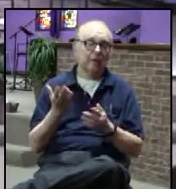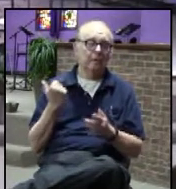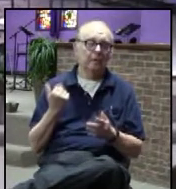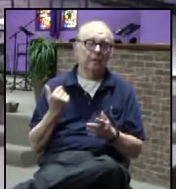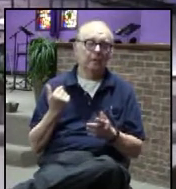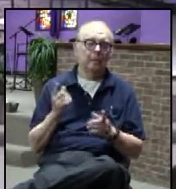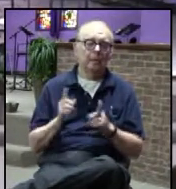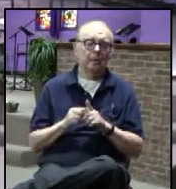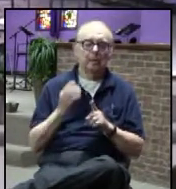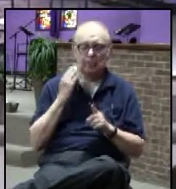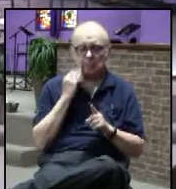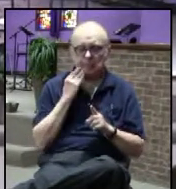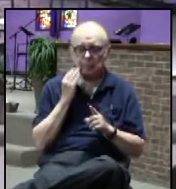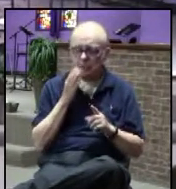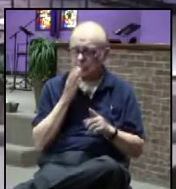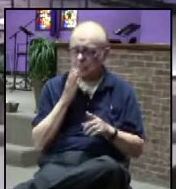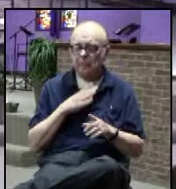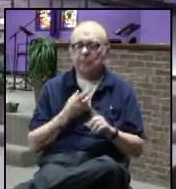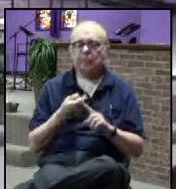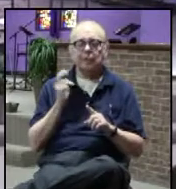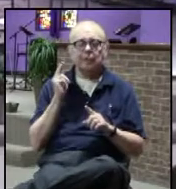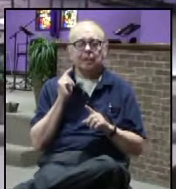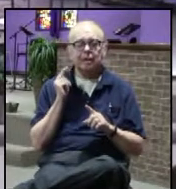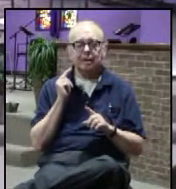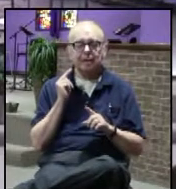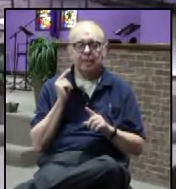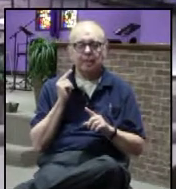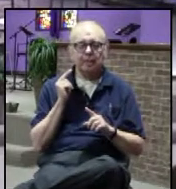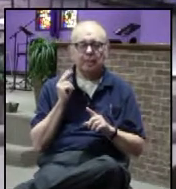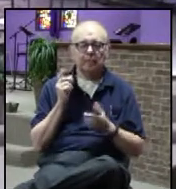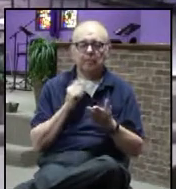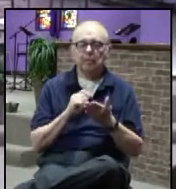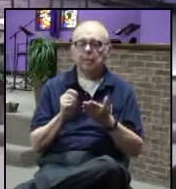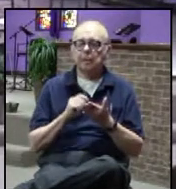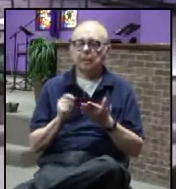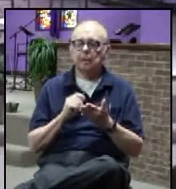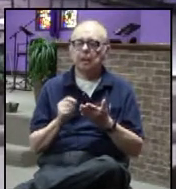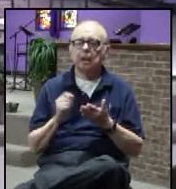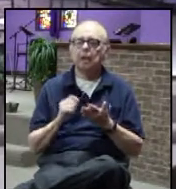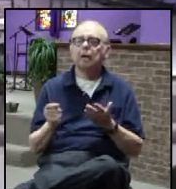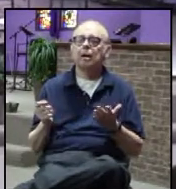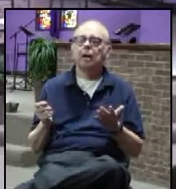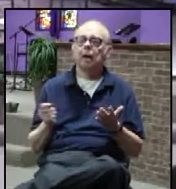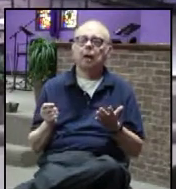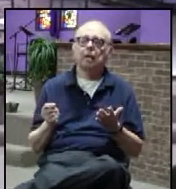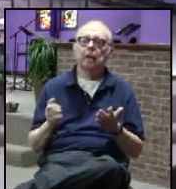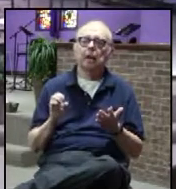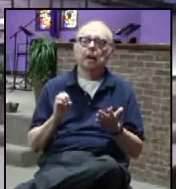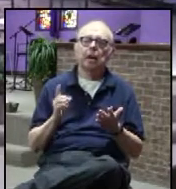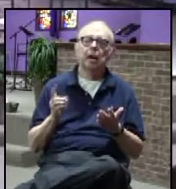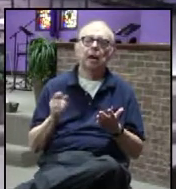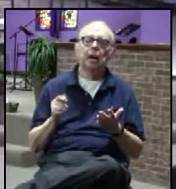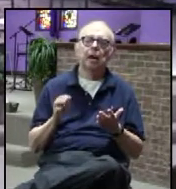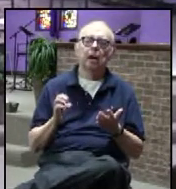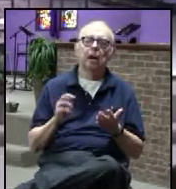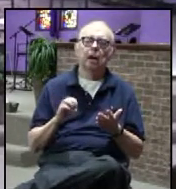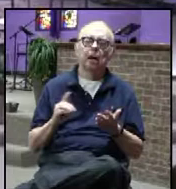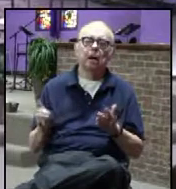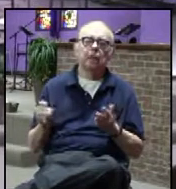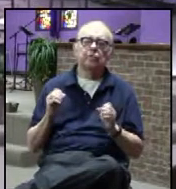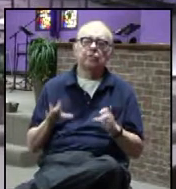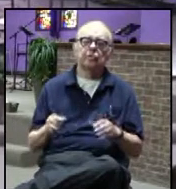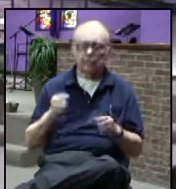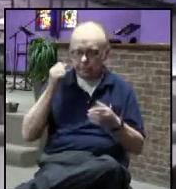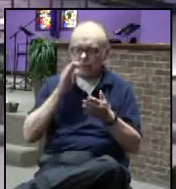and I also know her niece, which is the secretary over at Edgewood, who just lost her husband,